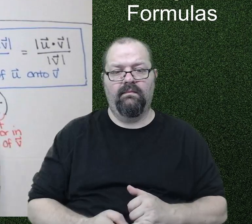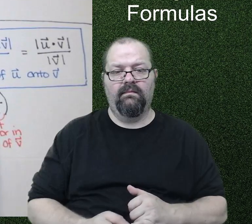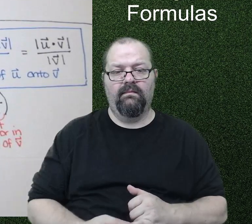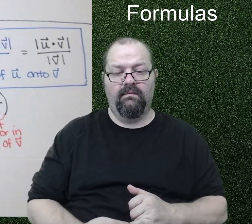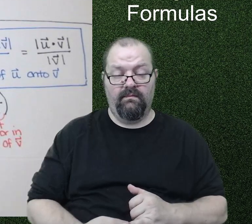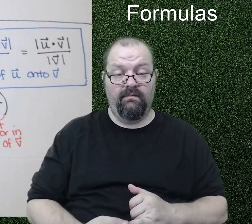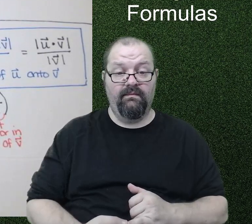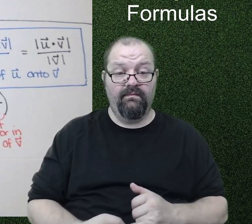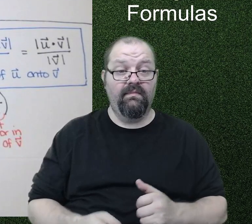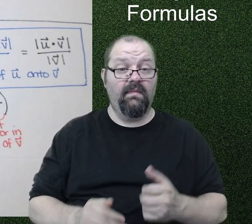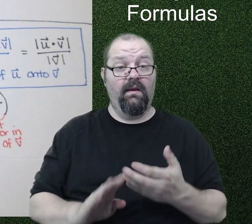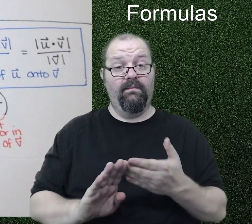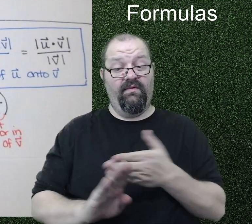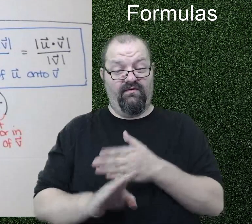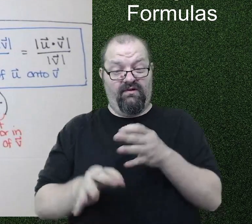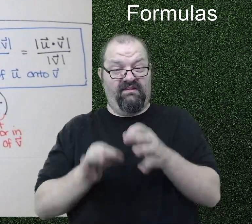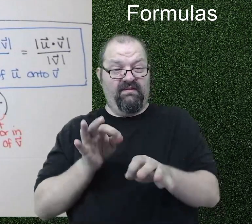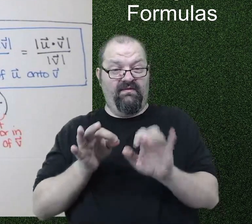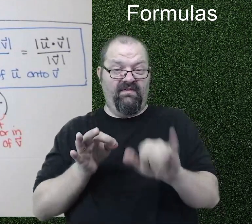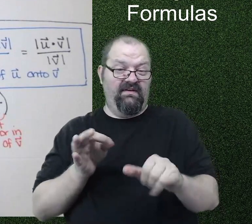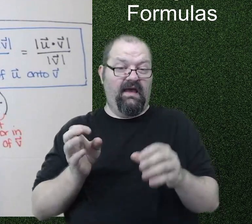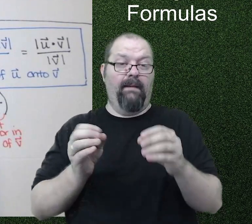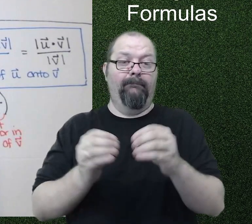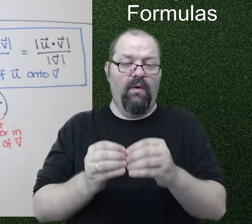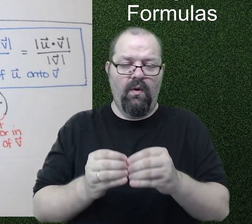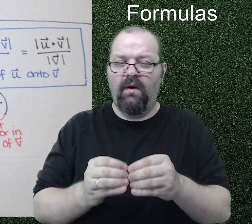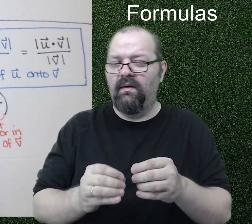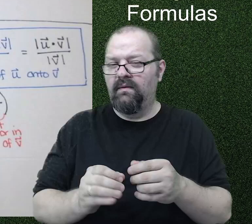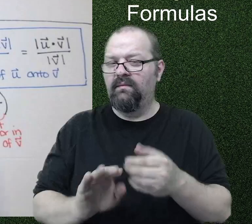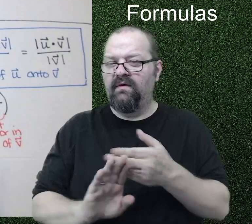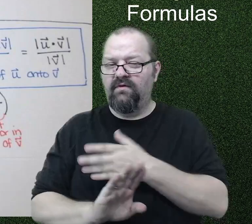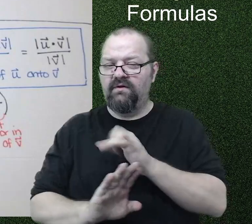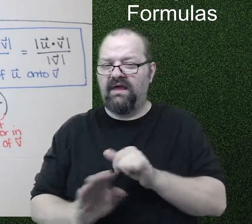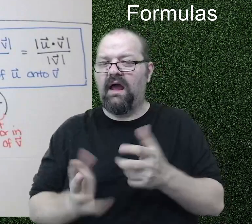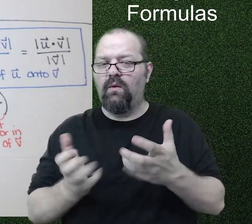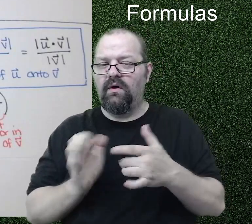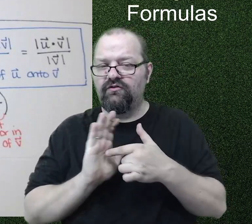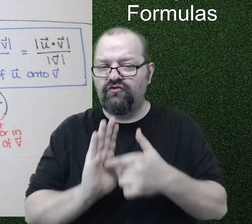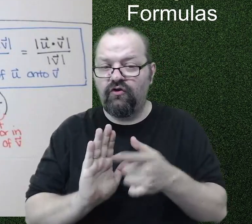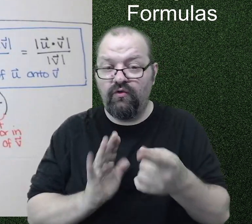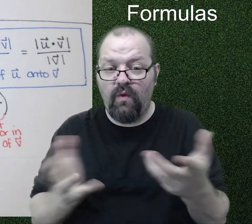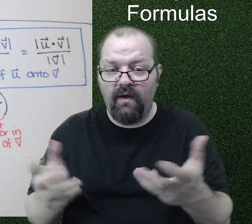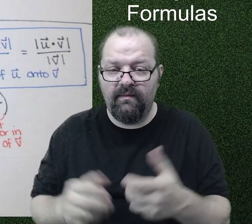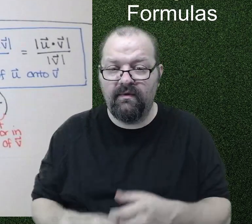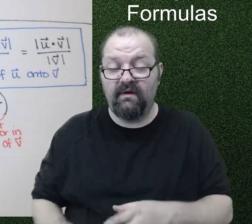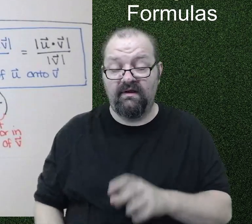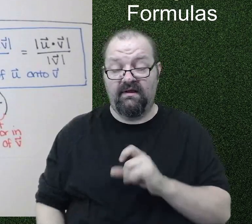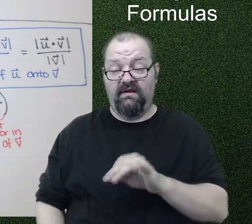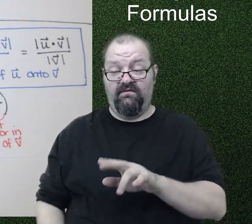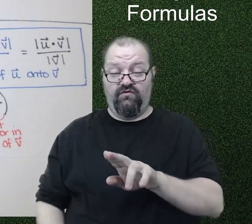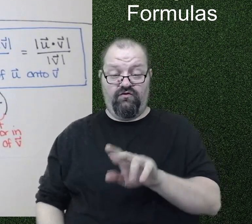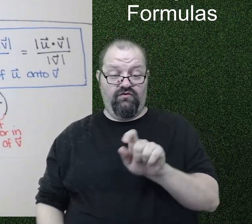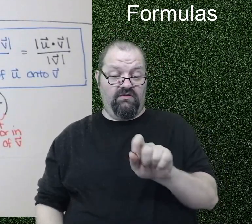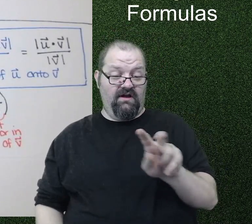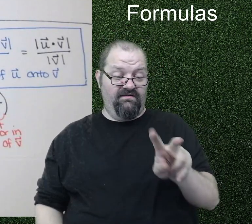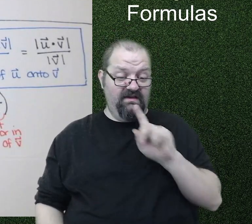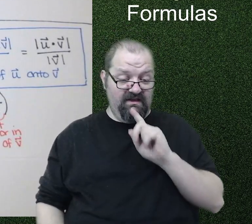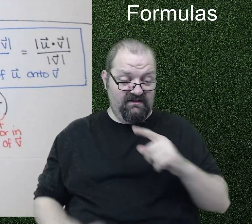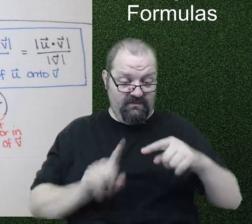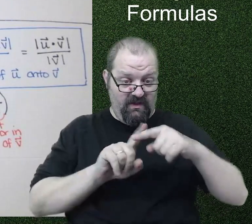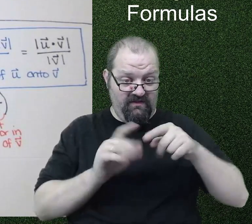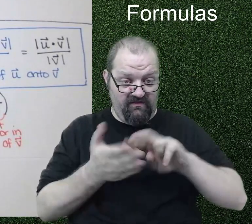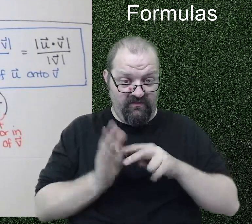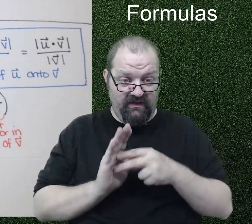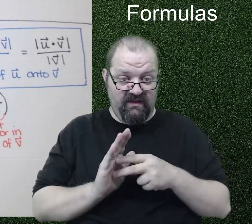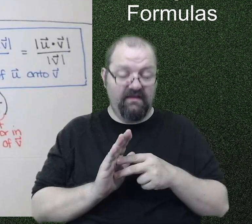Now, before I simplify this any further, I just want to show you if u dot v is positive, so the angle between u